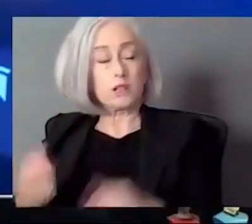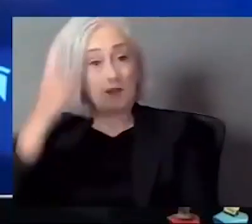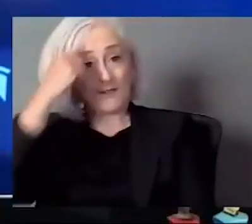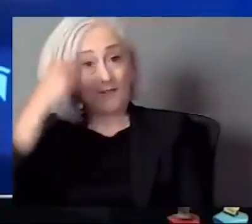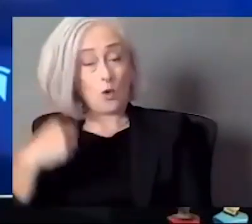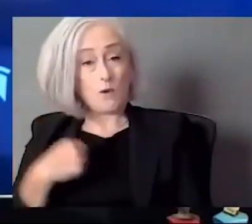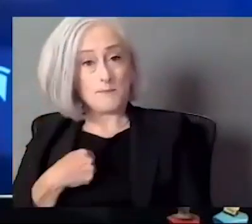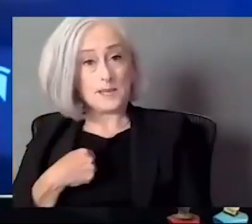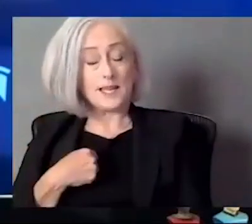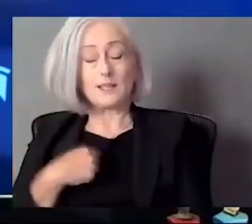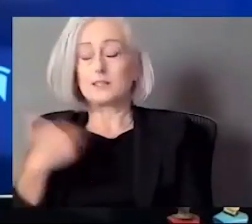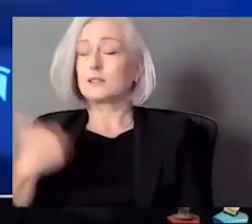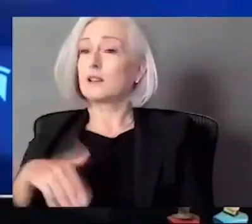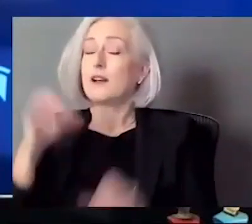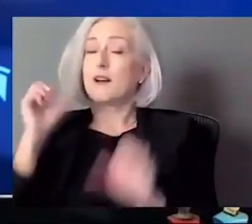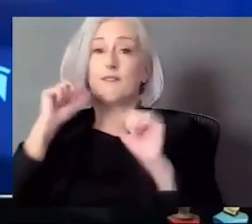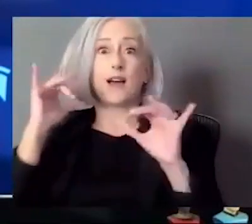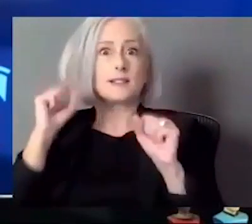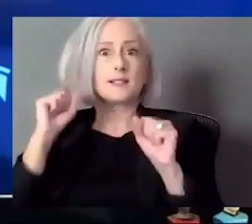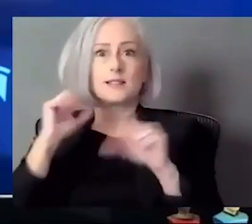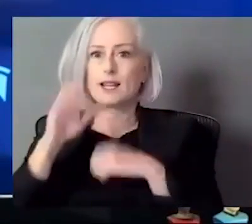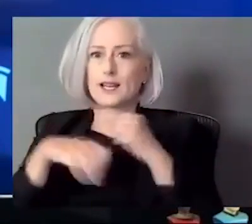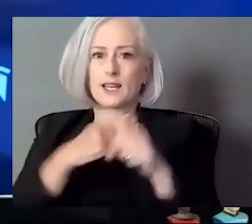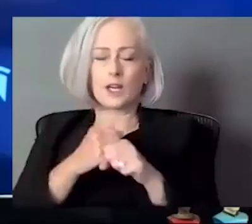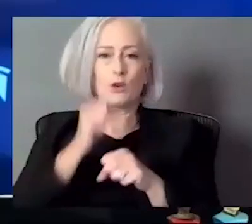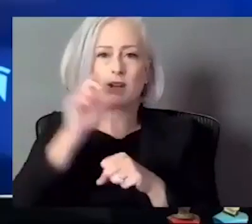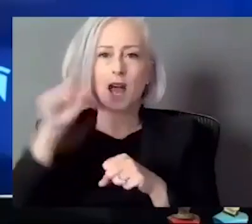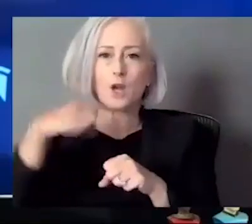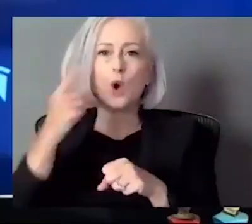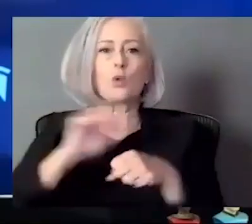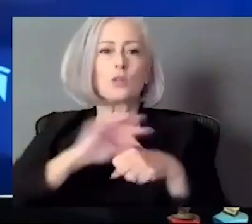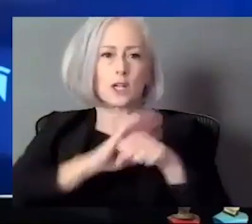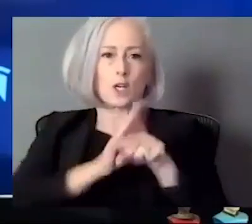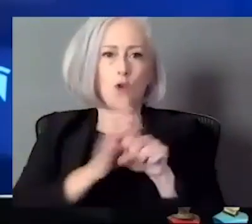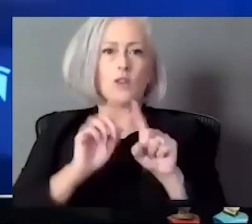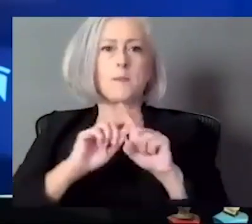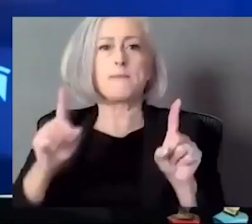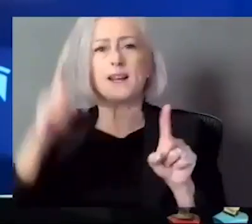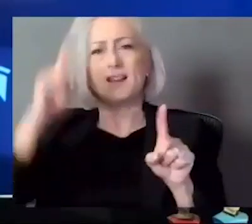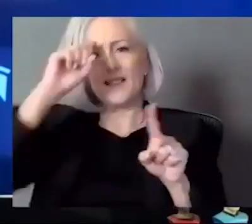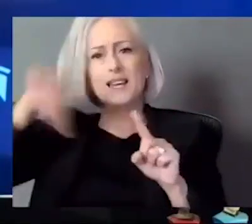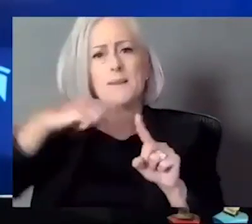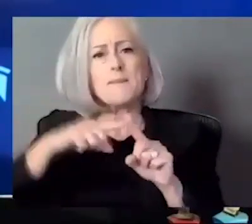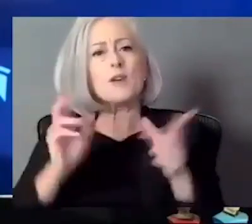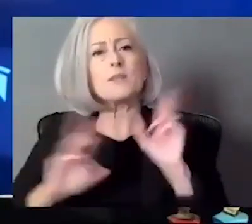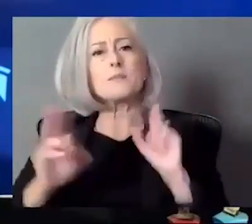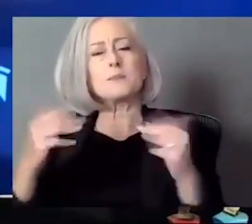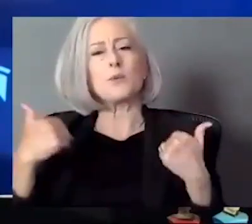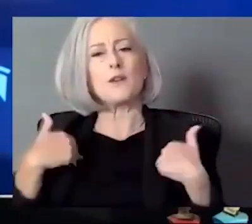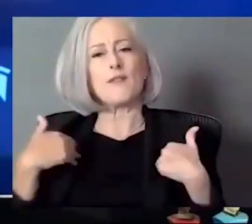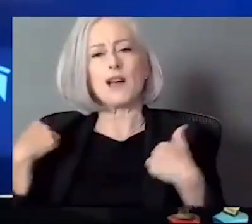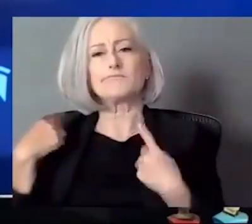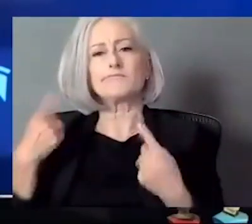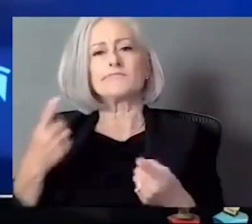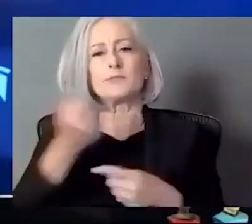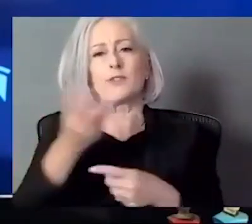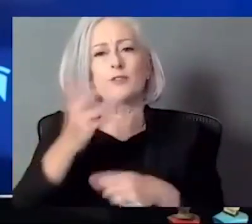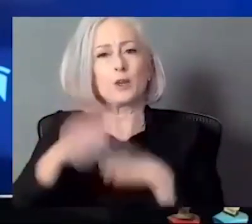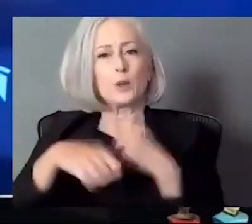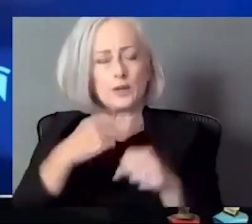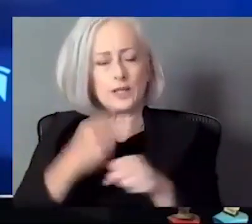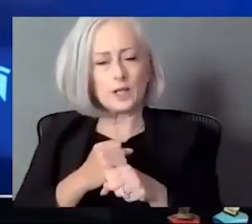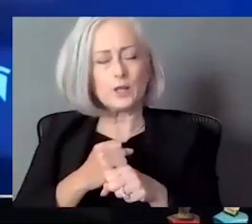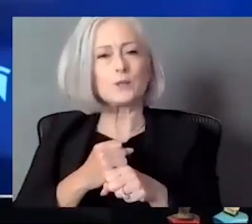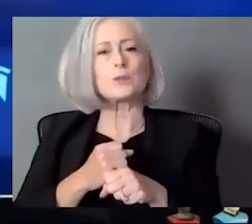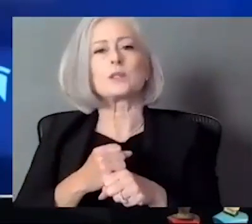fascinating year, because not just the COVID, but think of all the other social upheaval we've had over the last few years and how it's all taken effect, and all seem to occur in